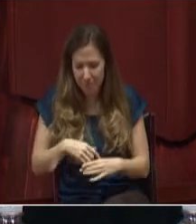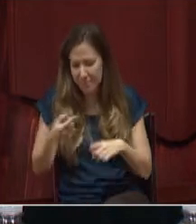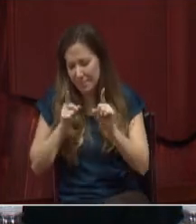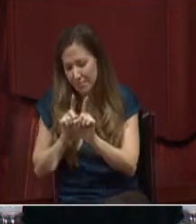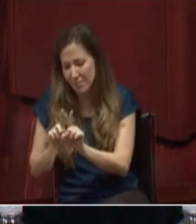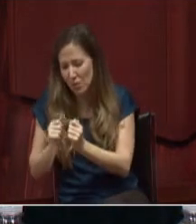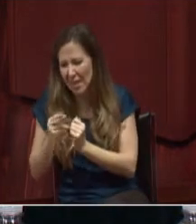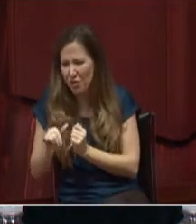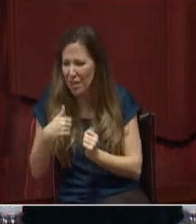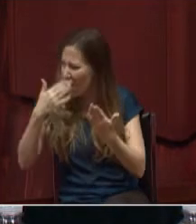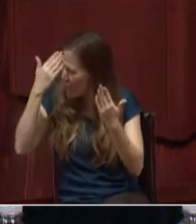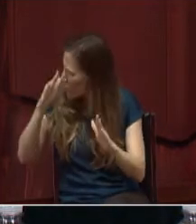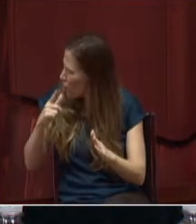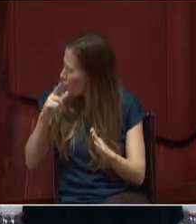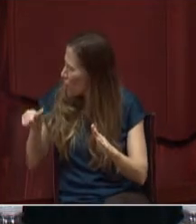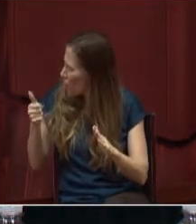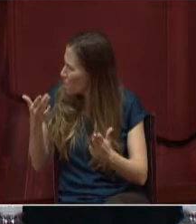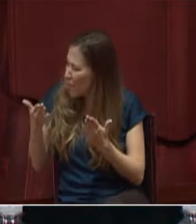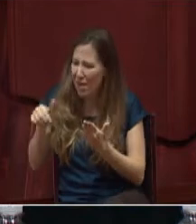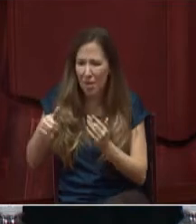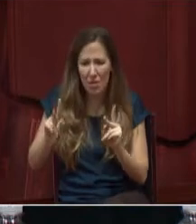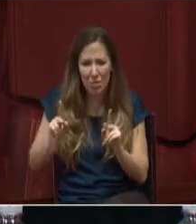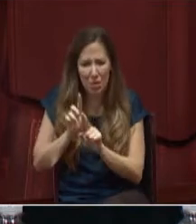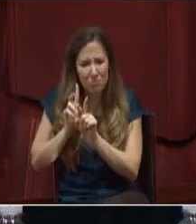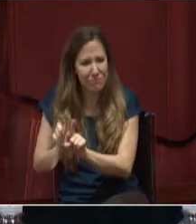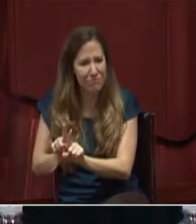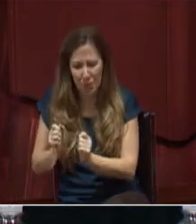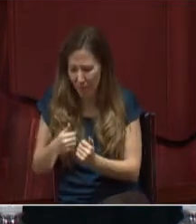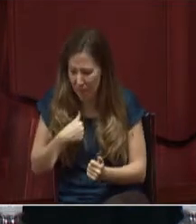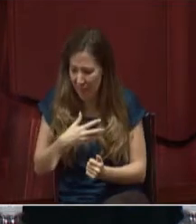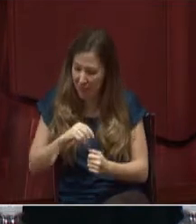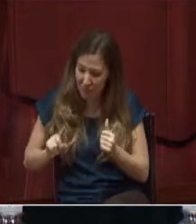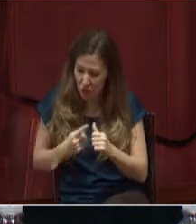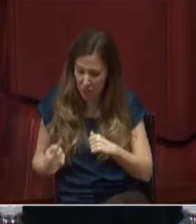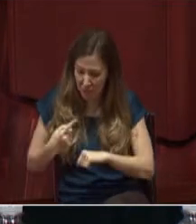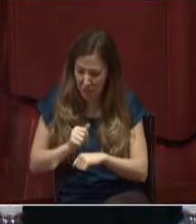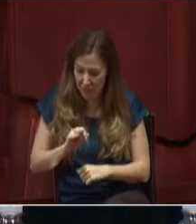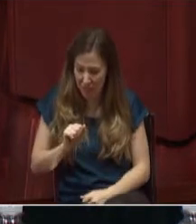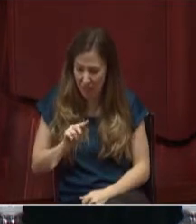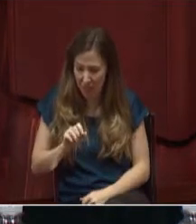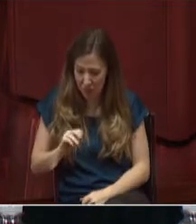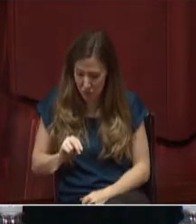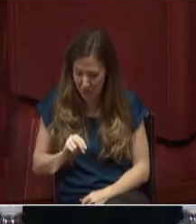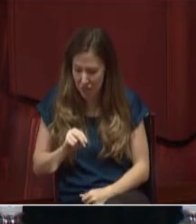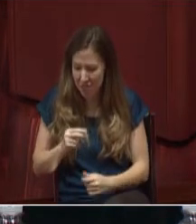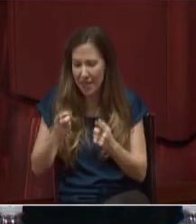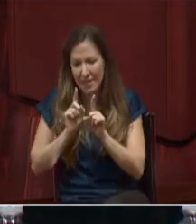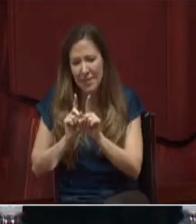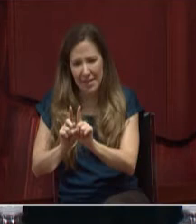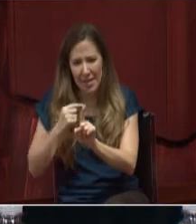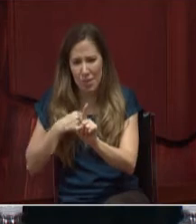don't know, perhaps you were also walking out of this meeting as well. It was in the first days of the administration, and as we approached the